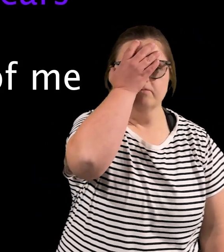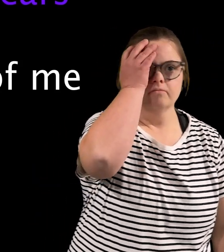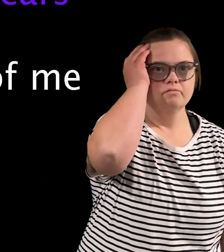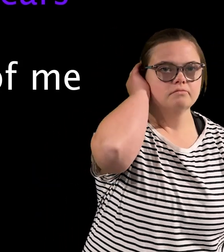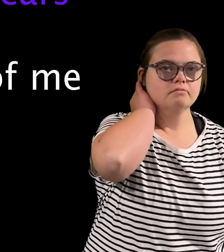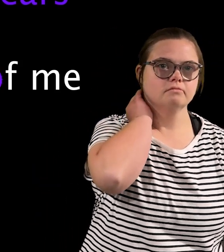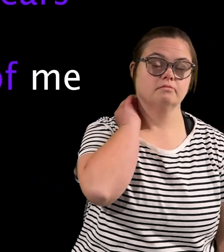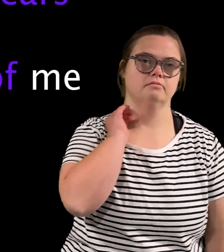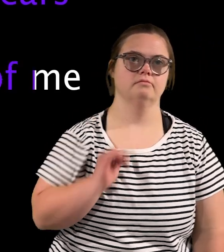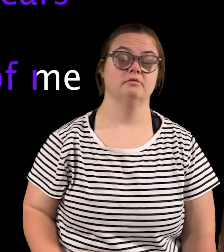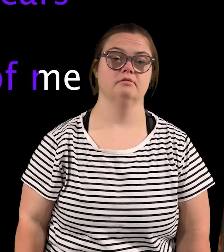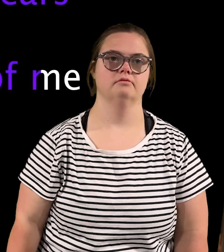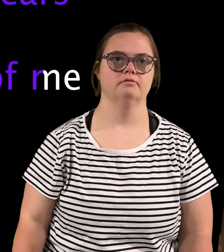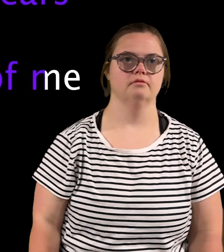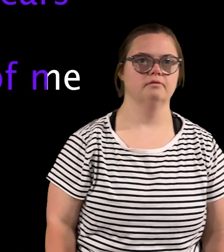all of me.